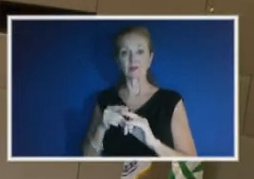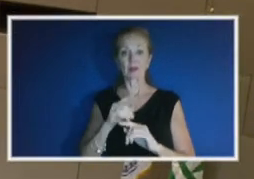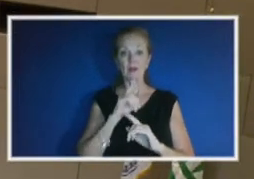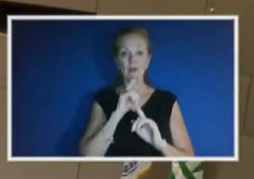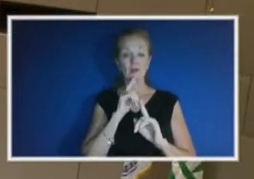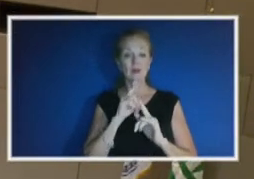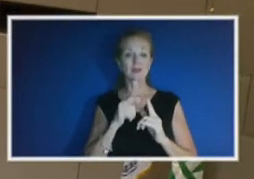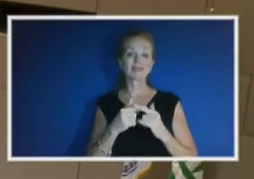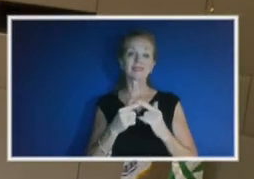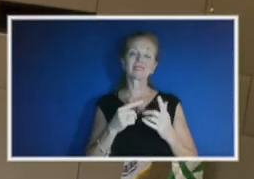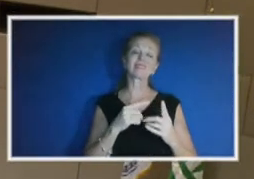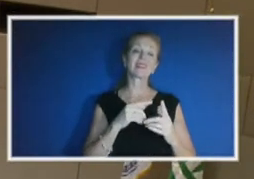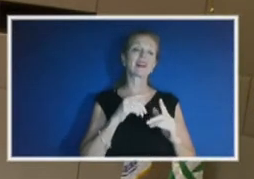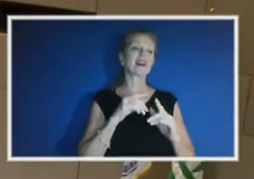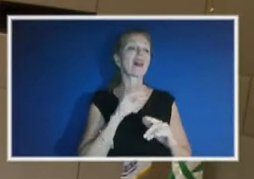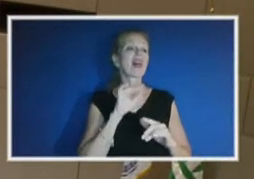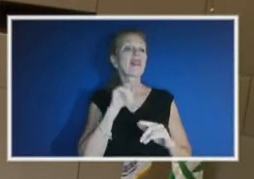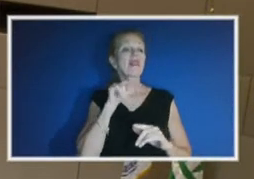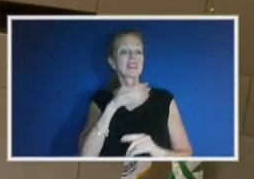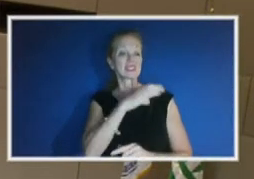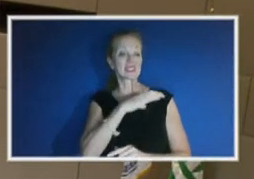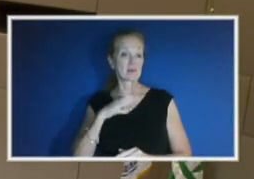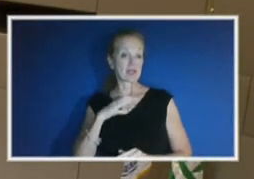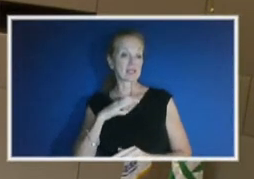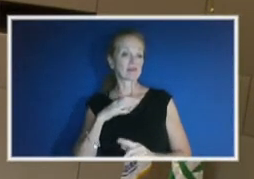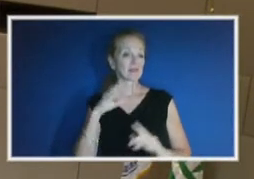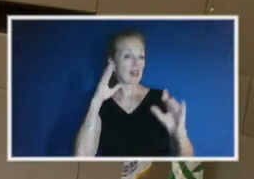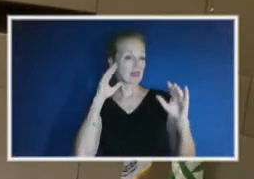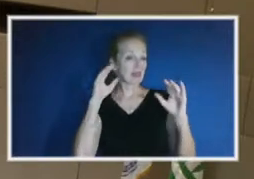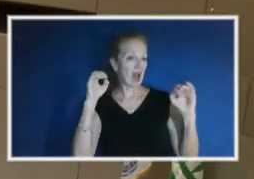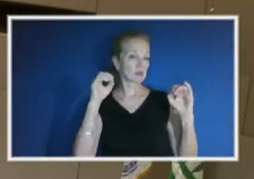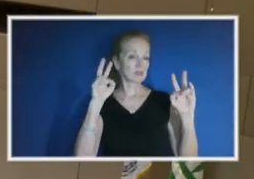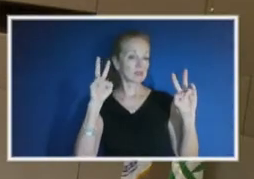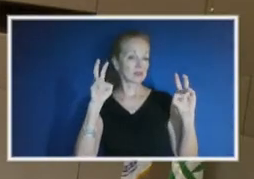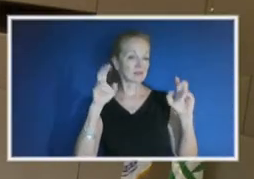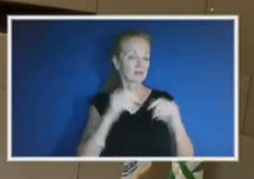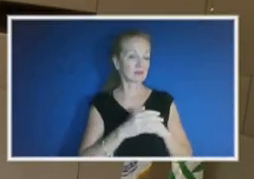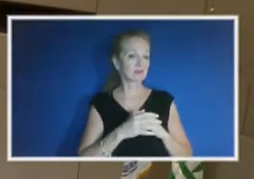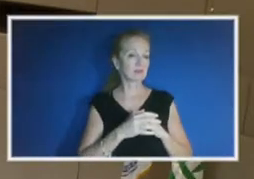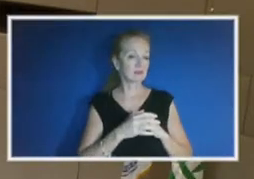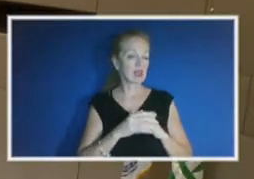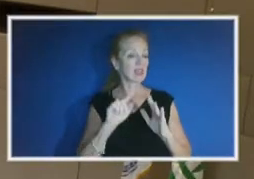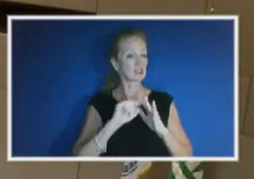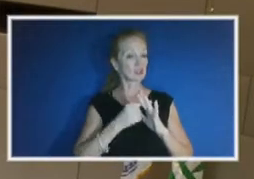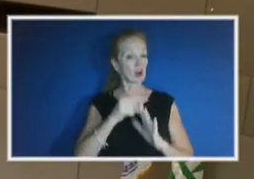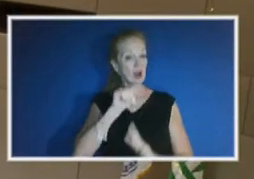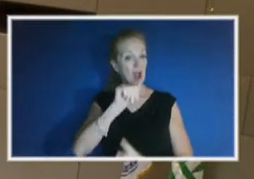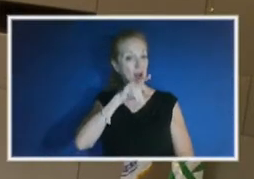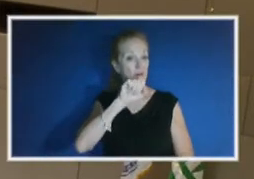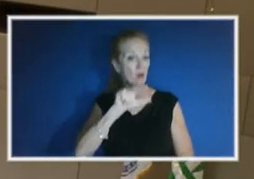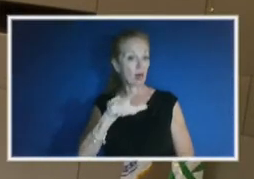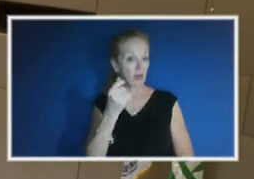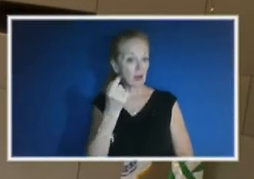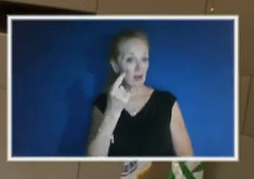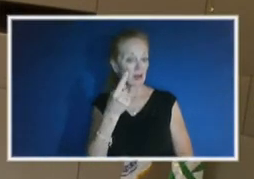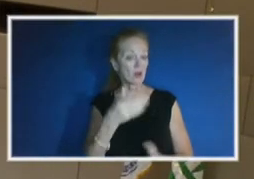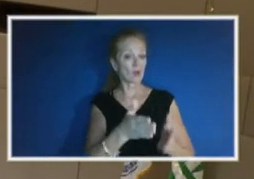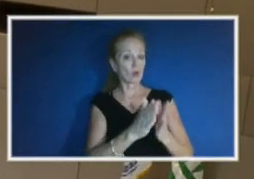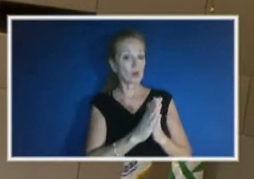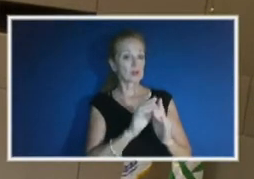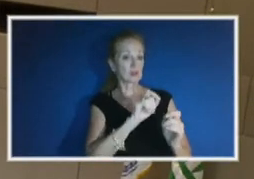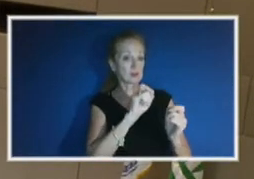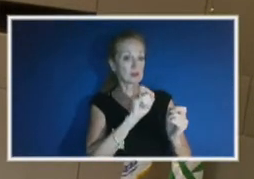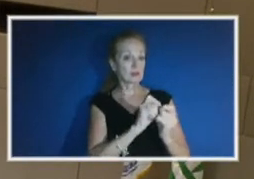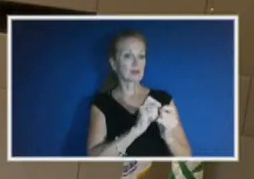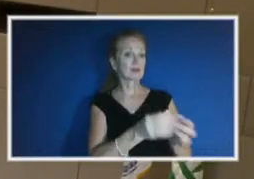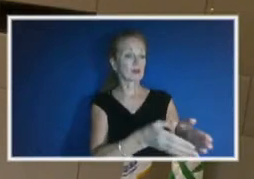wheel. They started in April raising objections and questioning the particular mandate. So we spent time going back